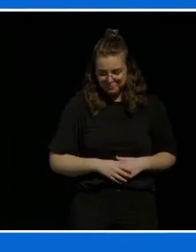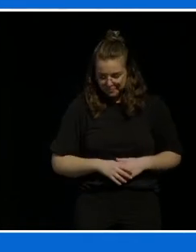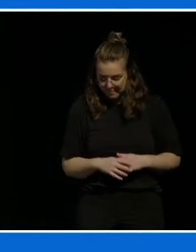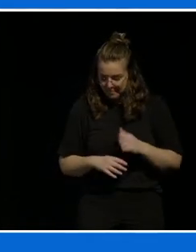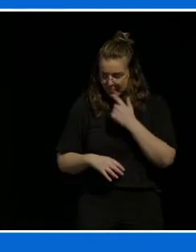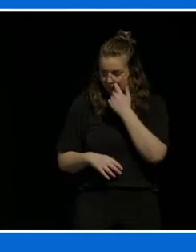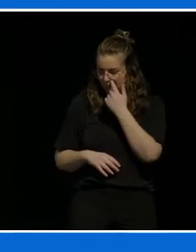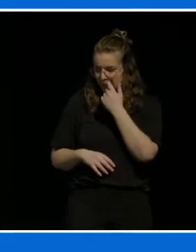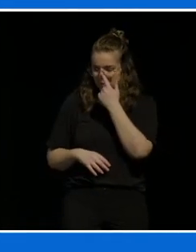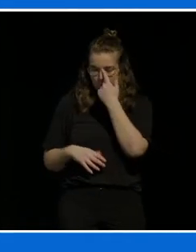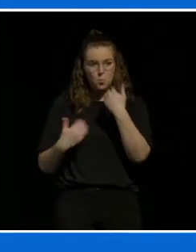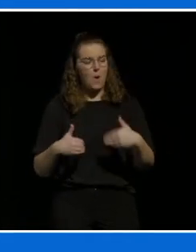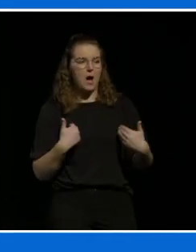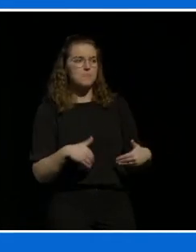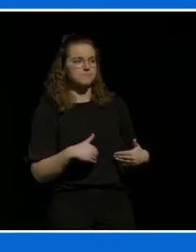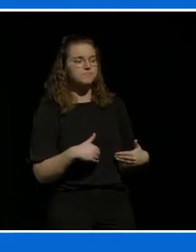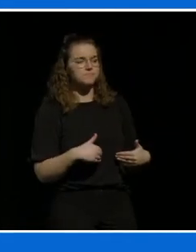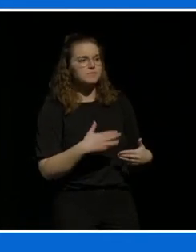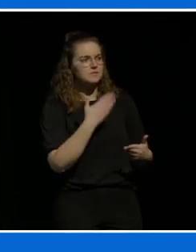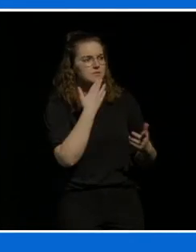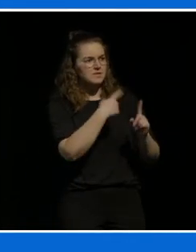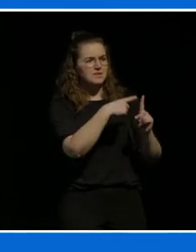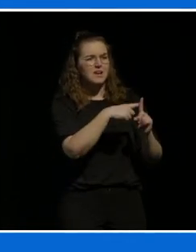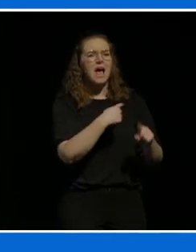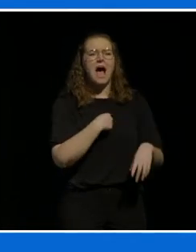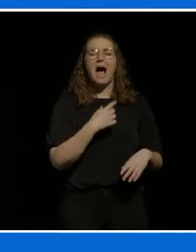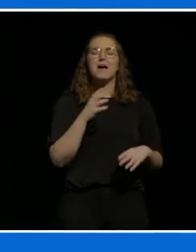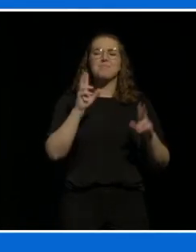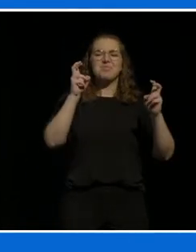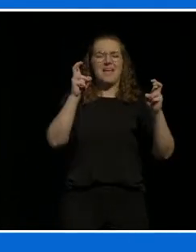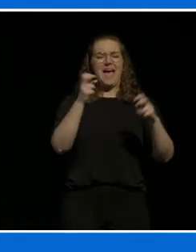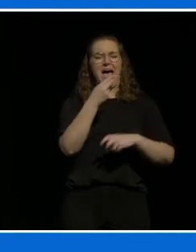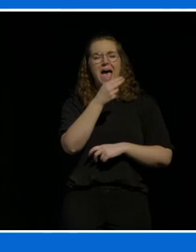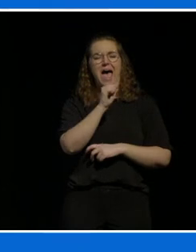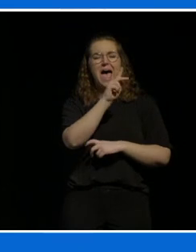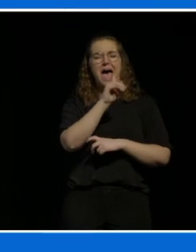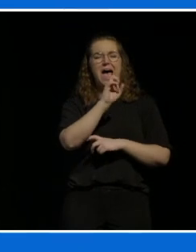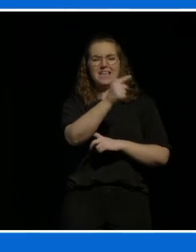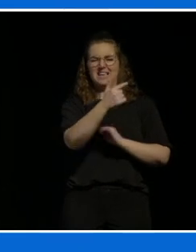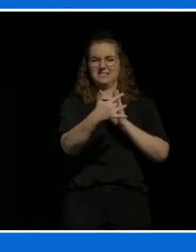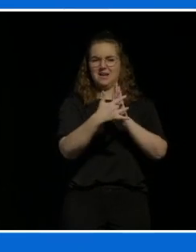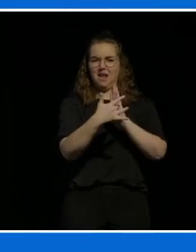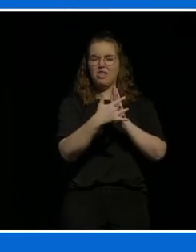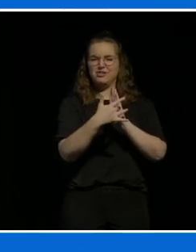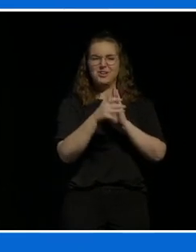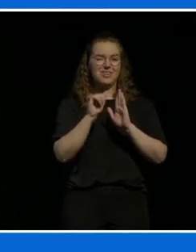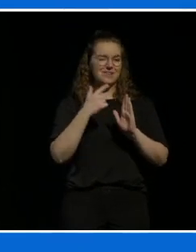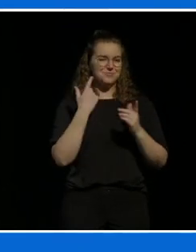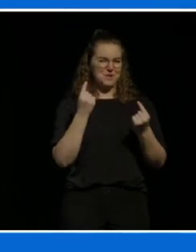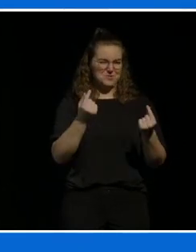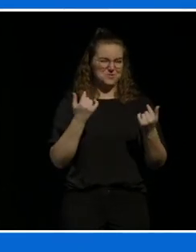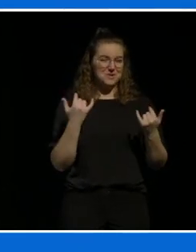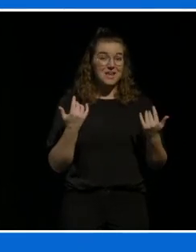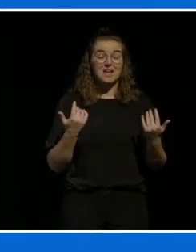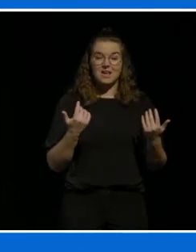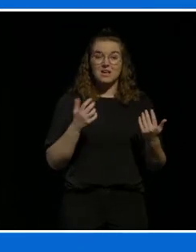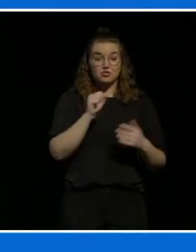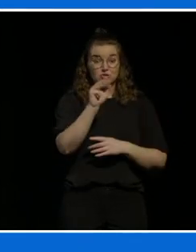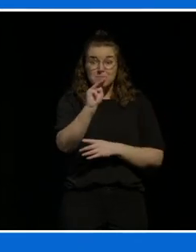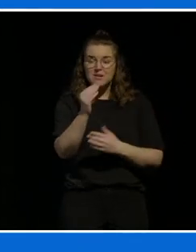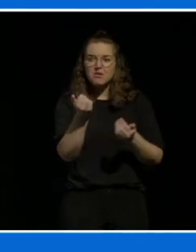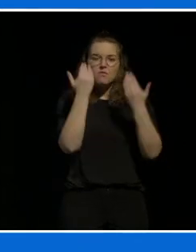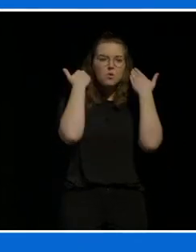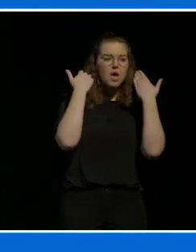There were so many gems in there. I really like the idea of like hacking technology, because that's what I do right now. It can be very overwhelming being on social media,